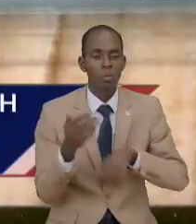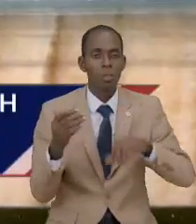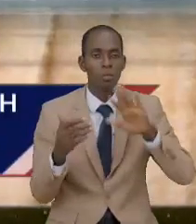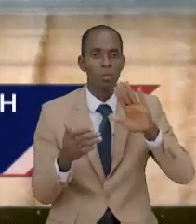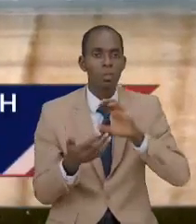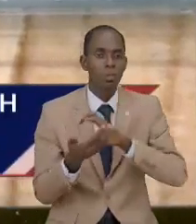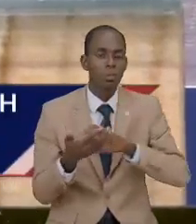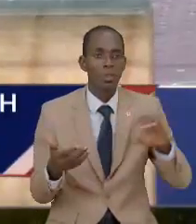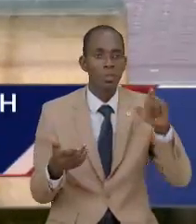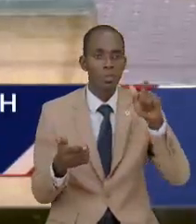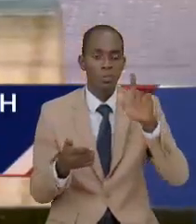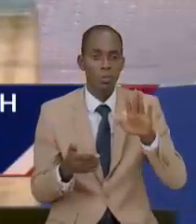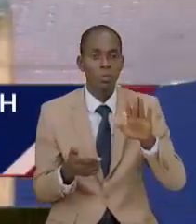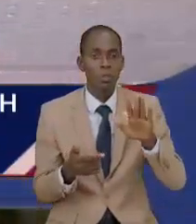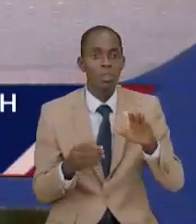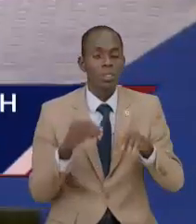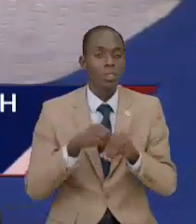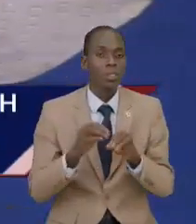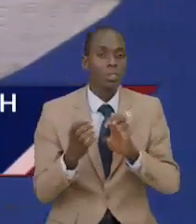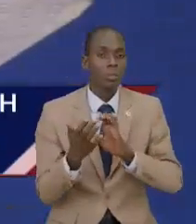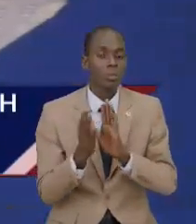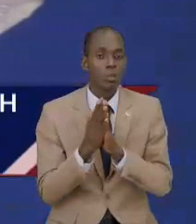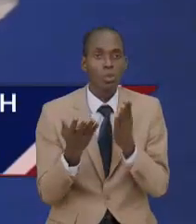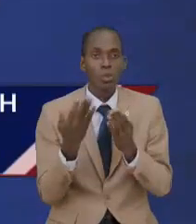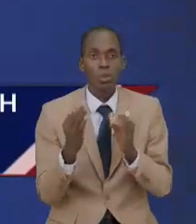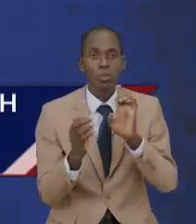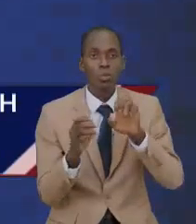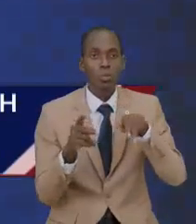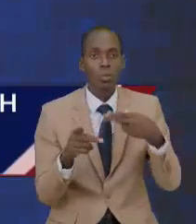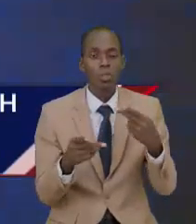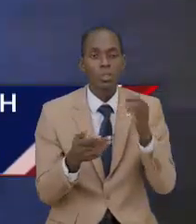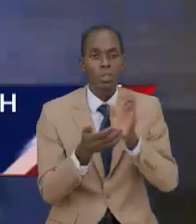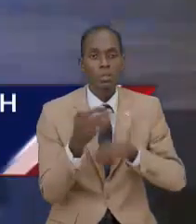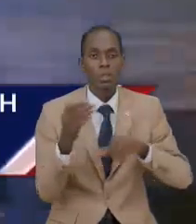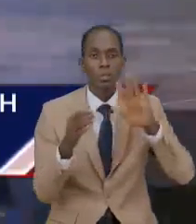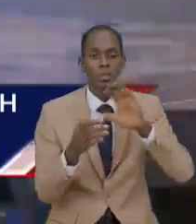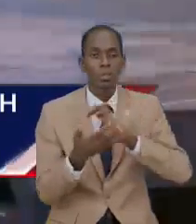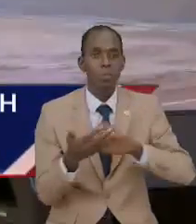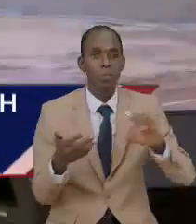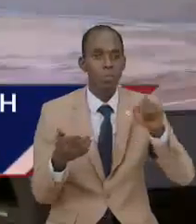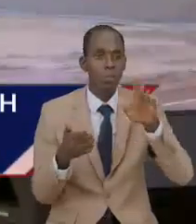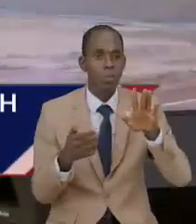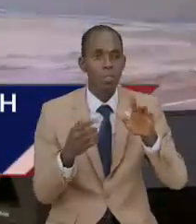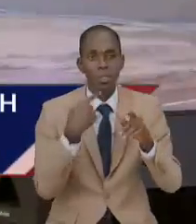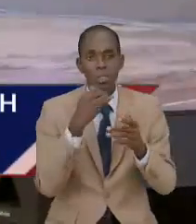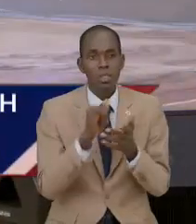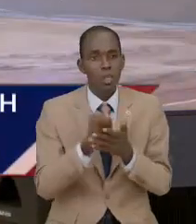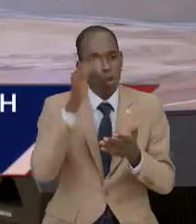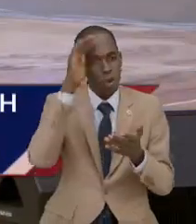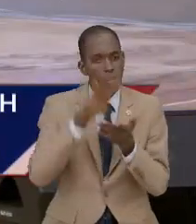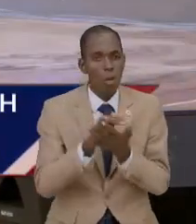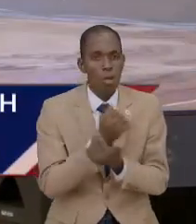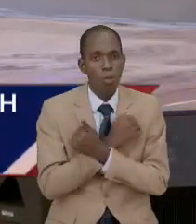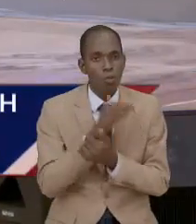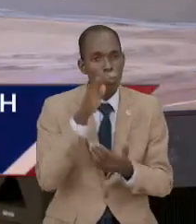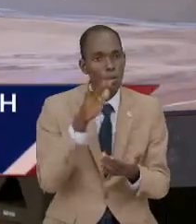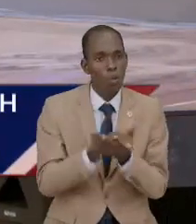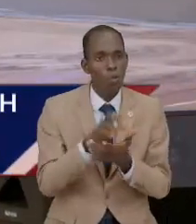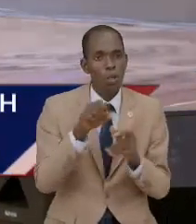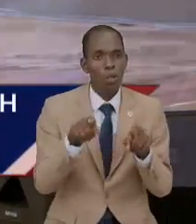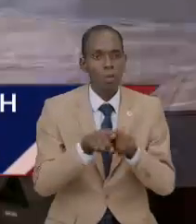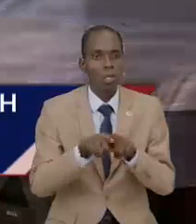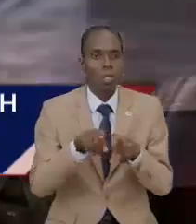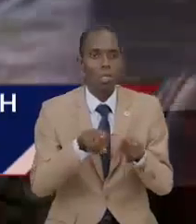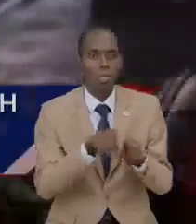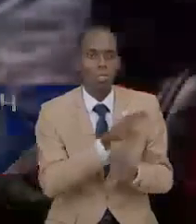from verse 25. Ephesians chapter 5, verse 25, husbands, love your wives, even as Christ also loved the